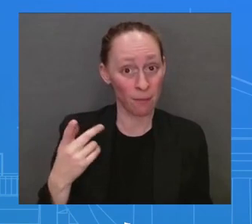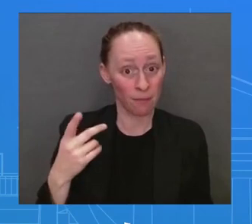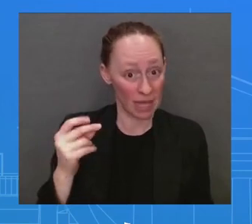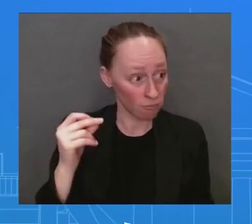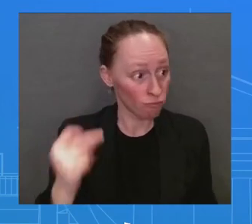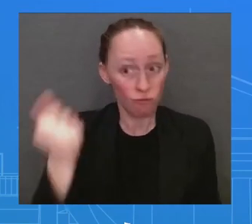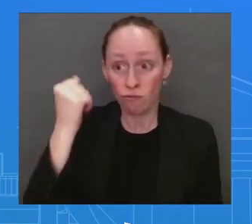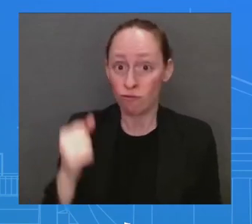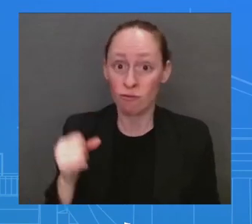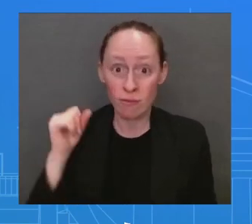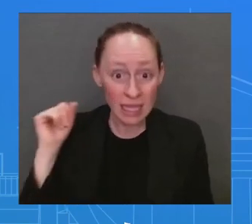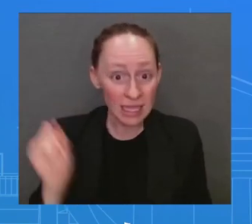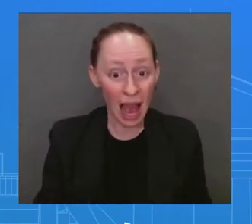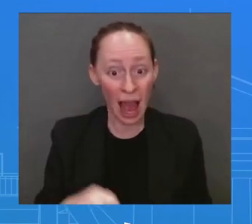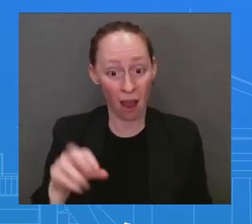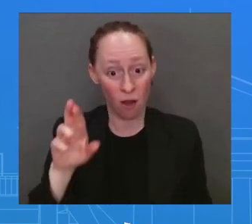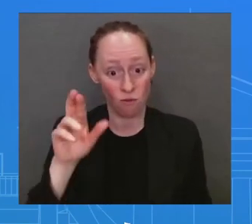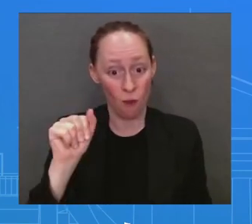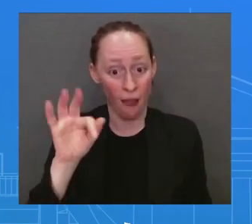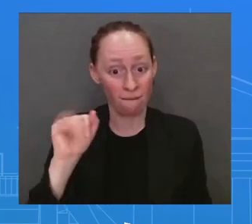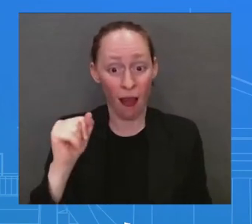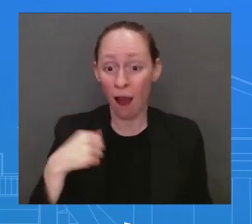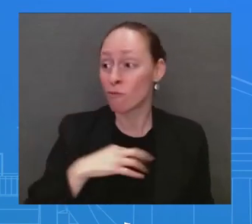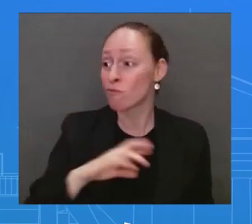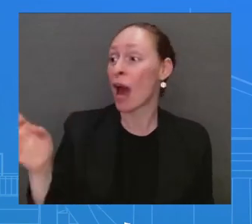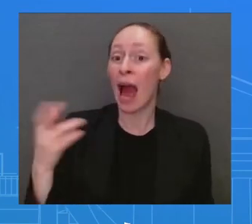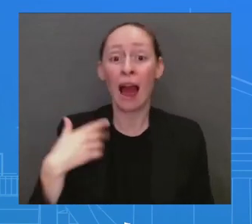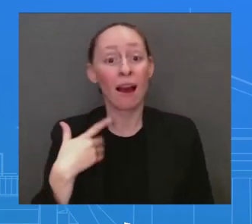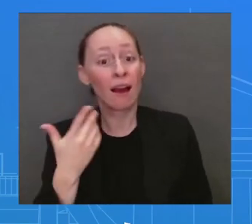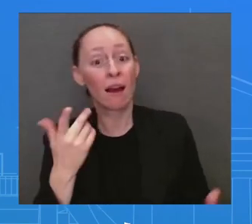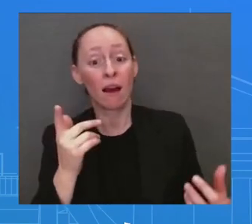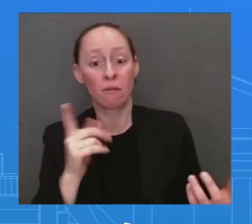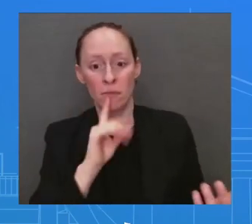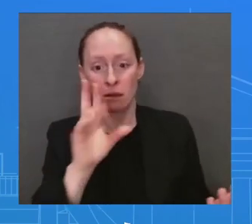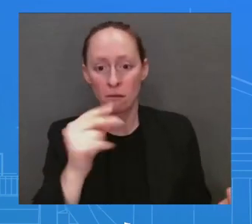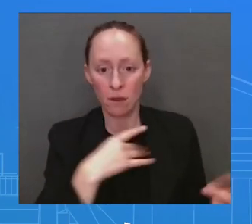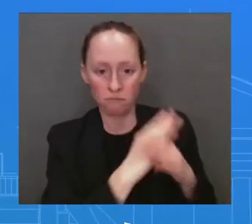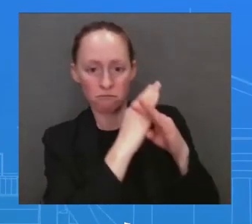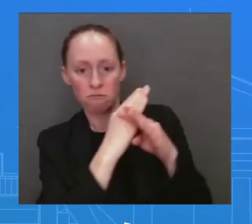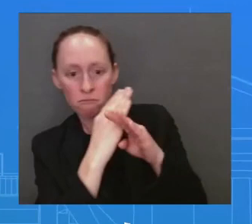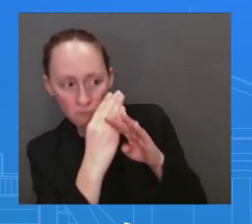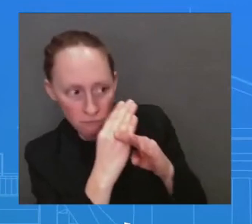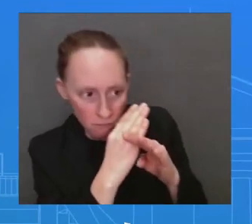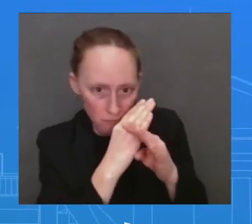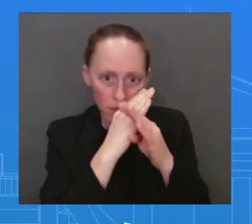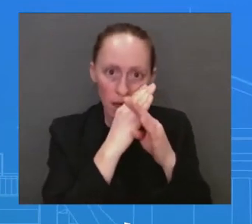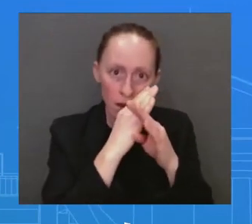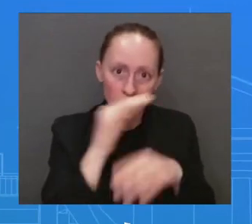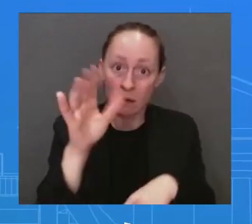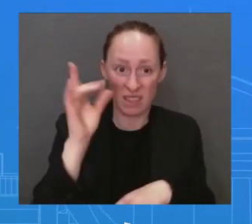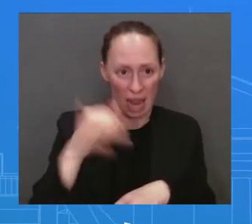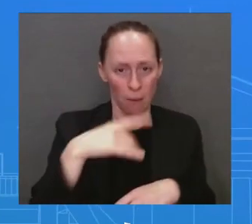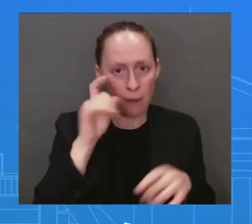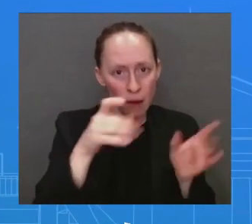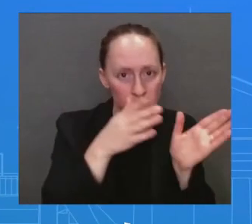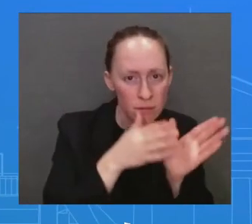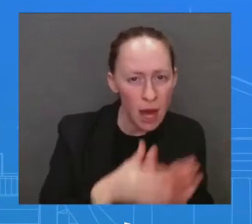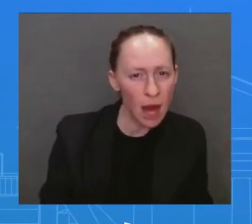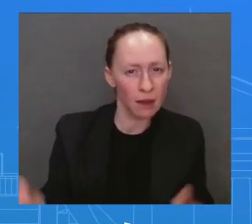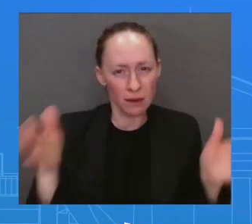on the way out. There's a lot of spade work in diplomacy to get that to happen. So you're not calling for it at this point. You're saying it should be an option. I